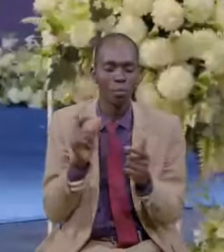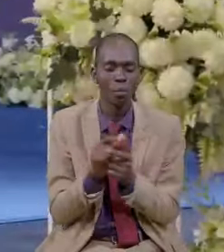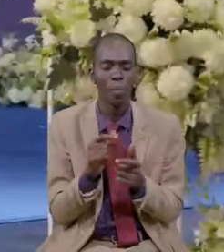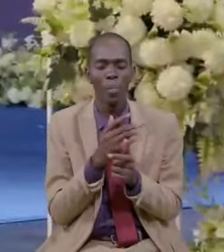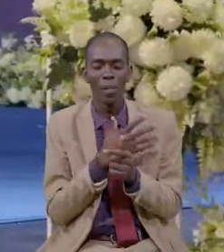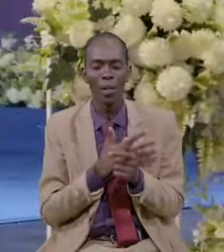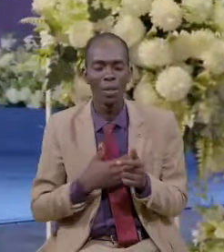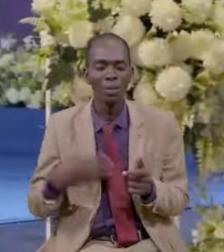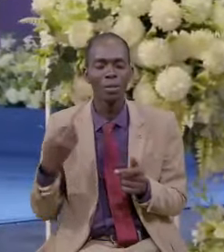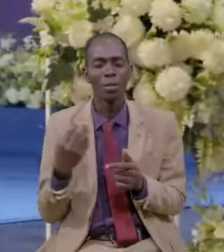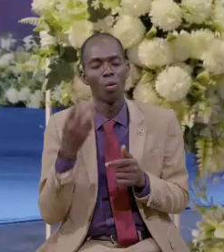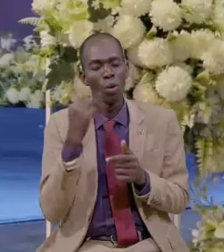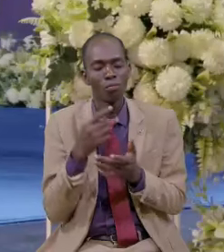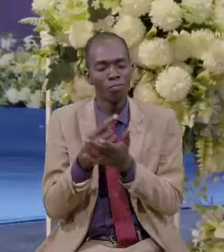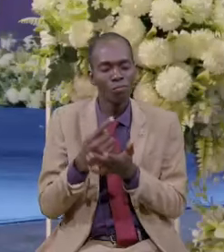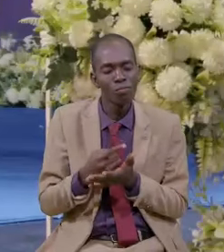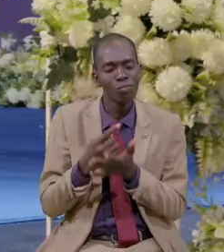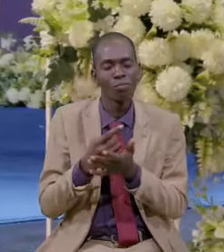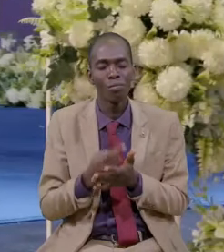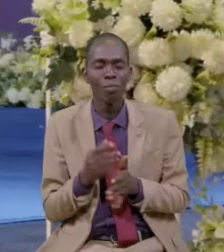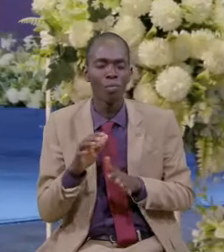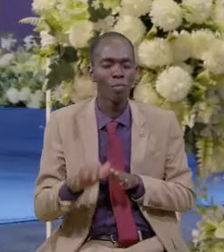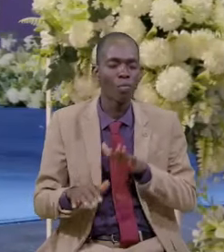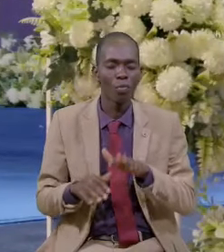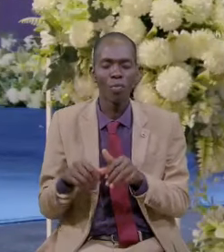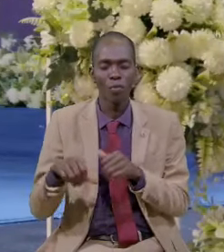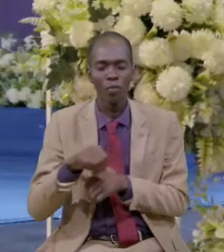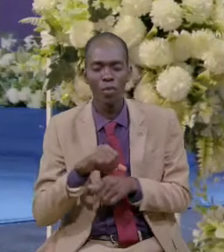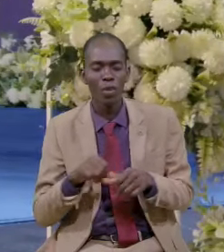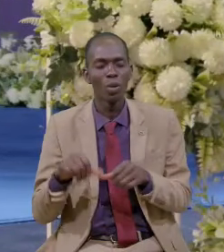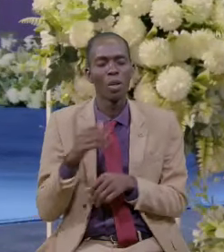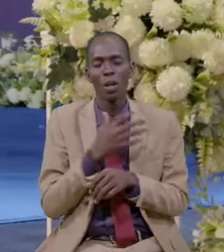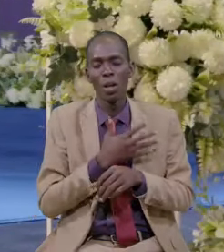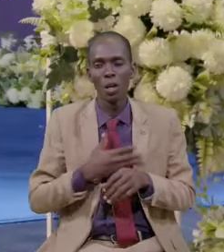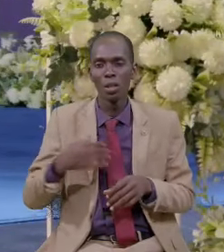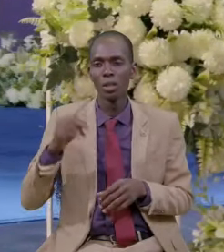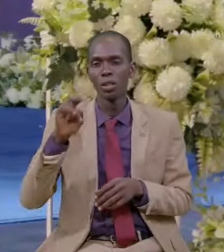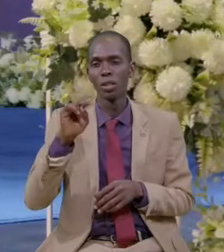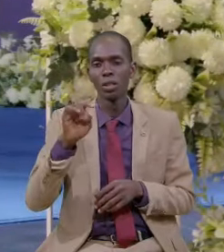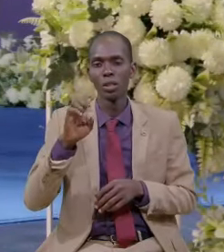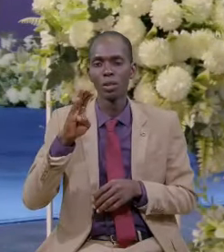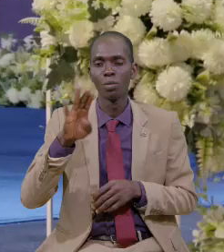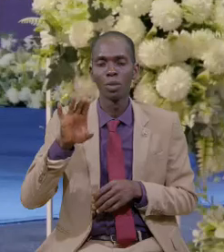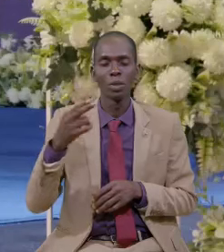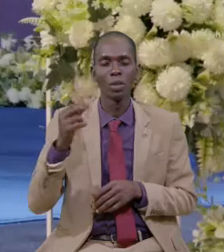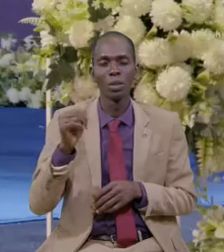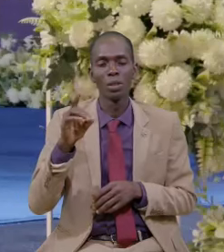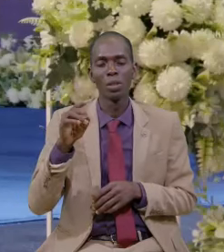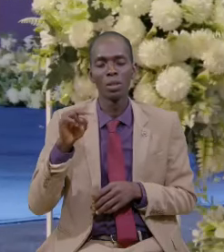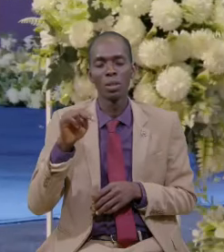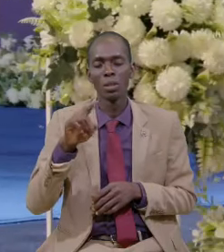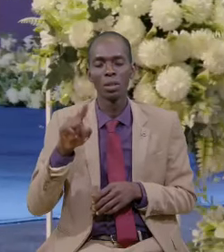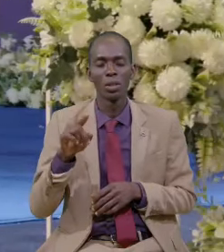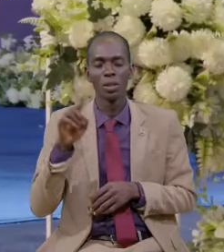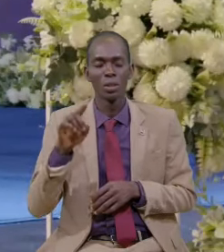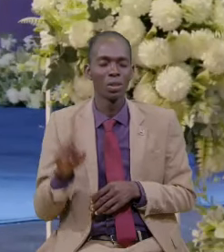was discussing with them, walking with them, fellowshipping with them. And Nebuchadnezzar said, I taught those people a lesson.